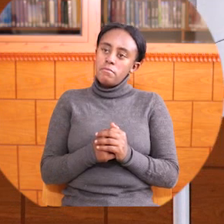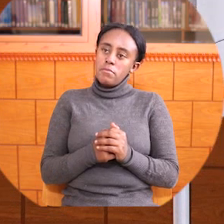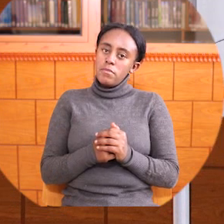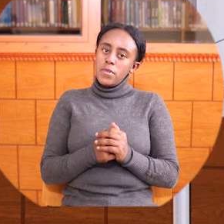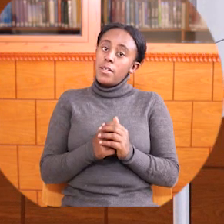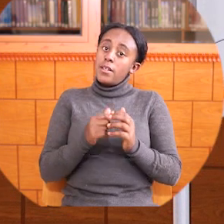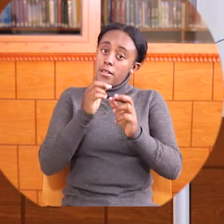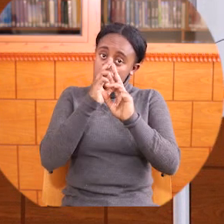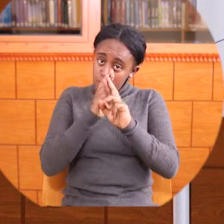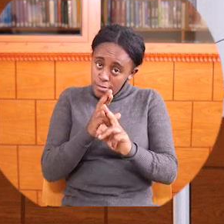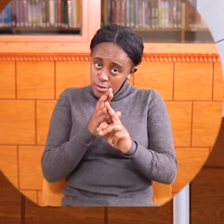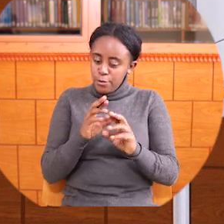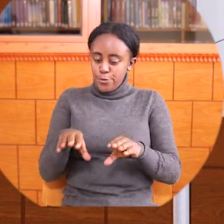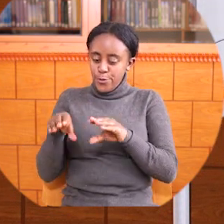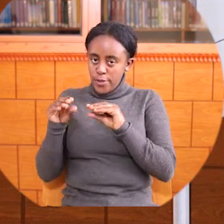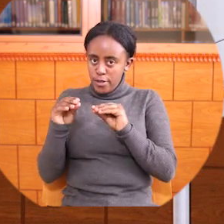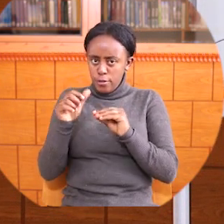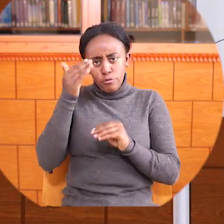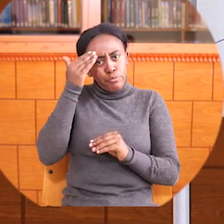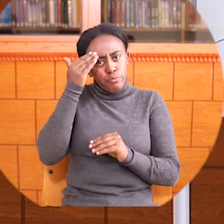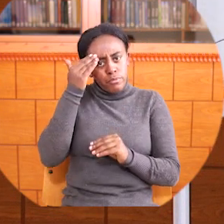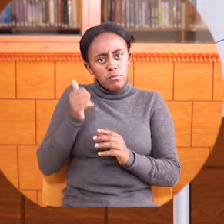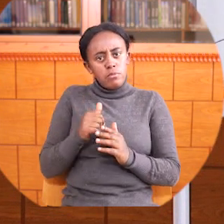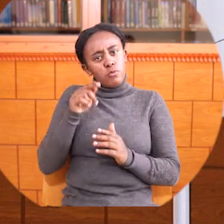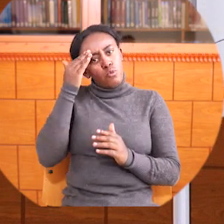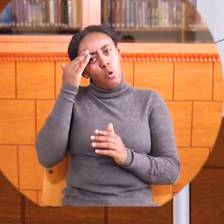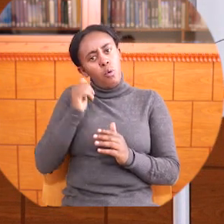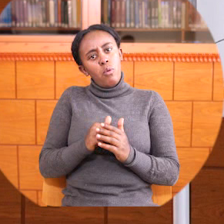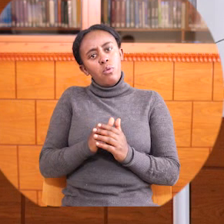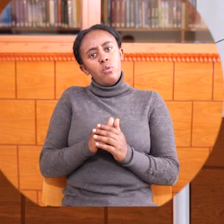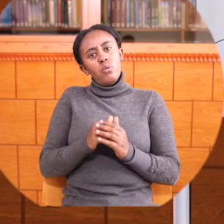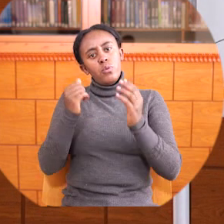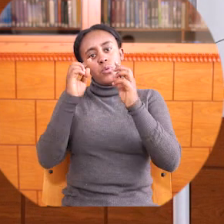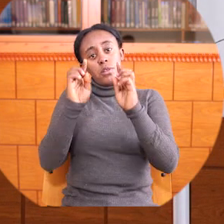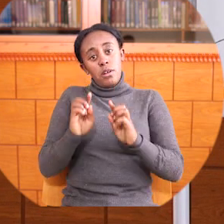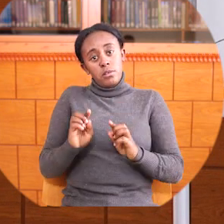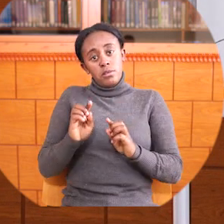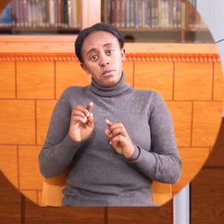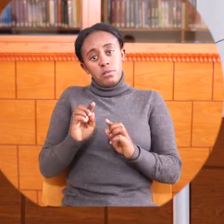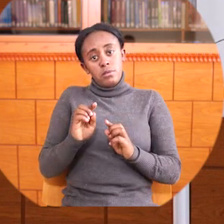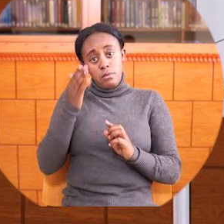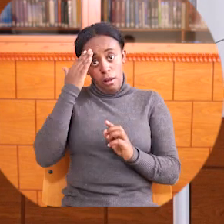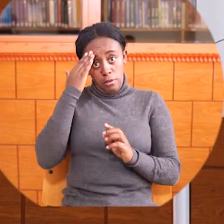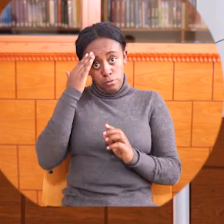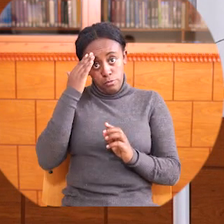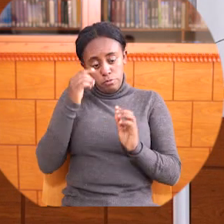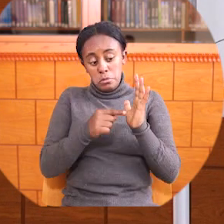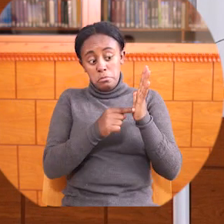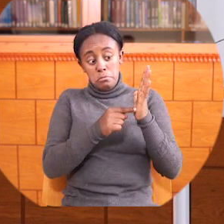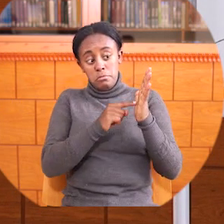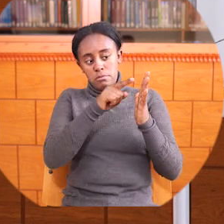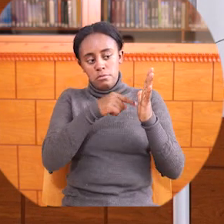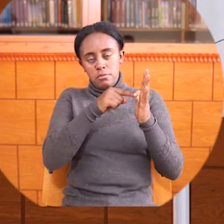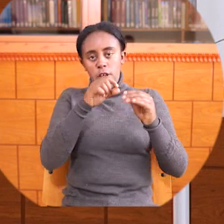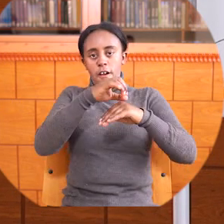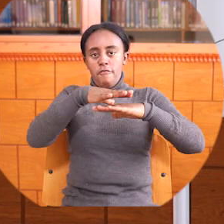Dear students, as you know the structure and the shape of leaf of a plant. Leaf is a